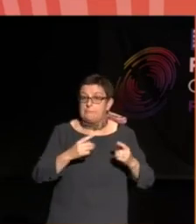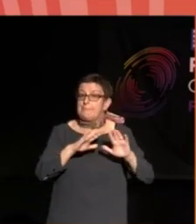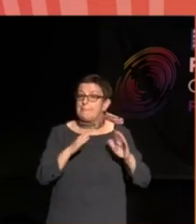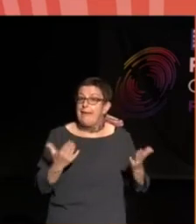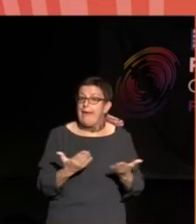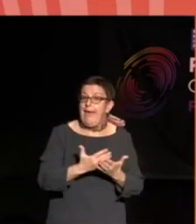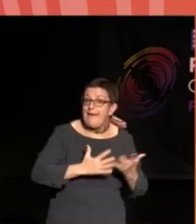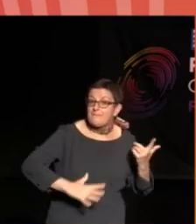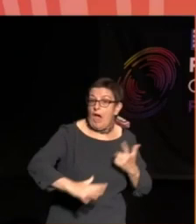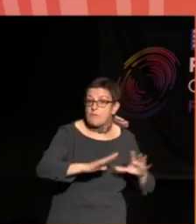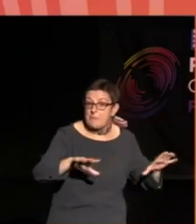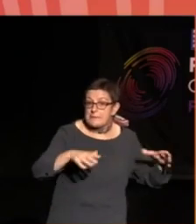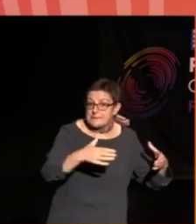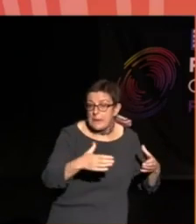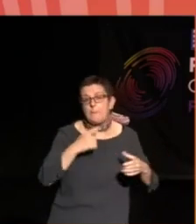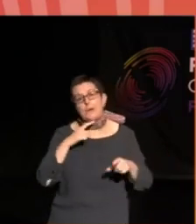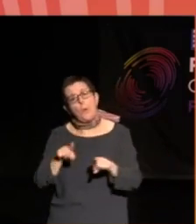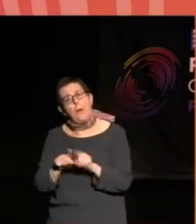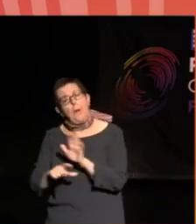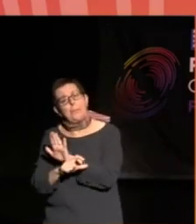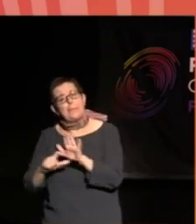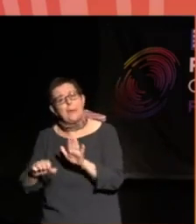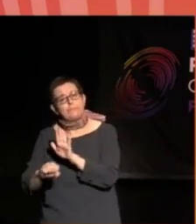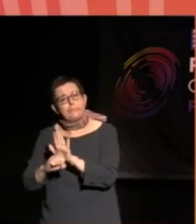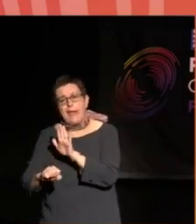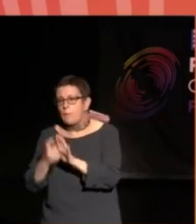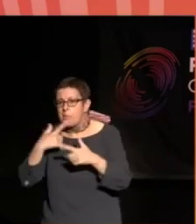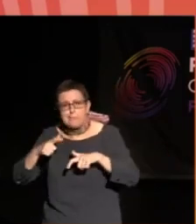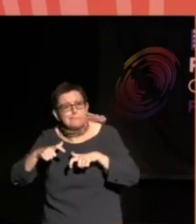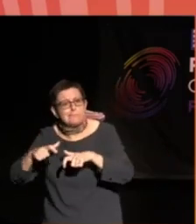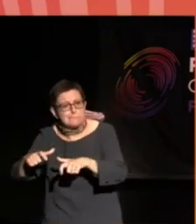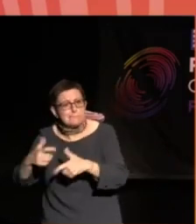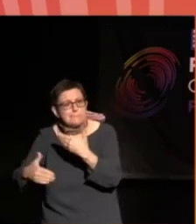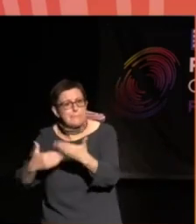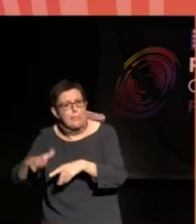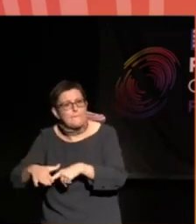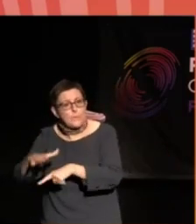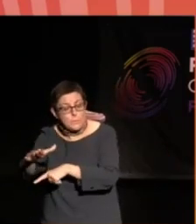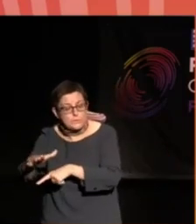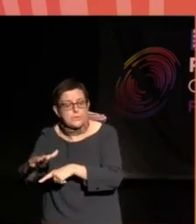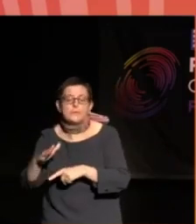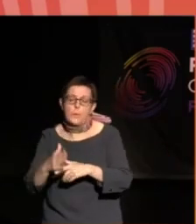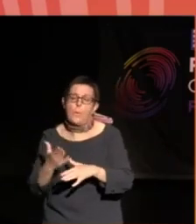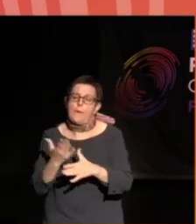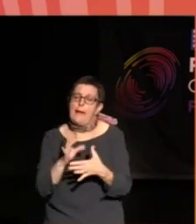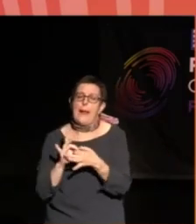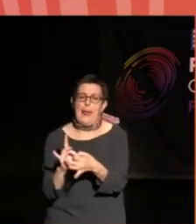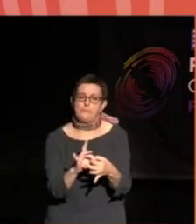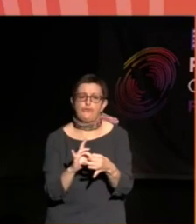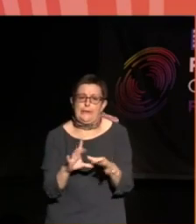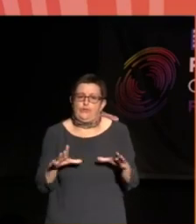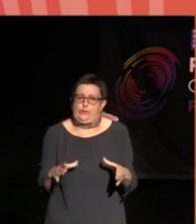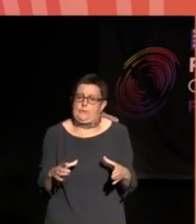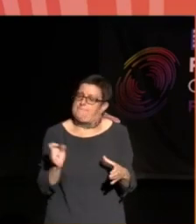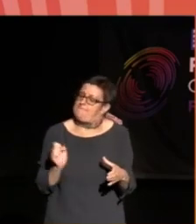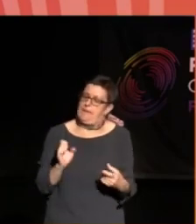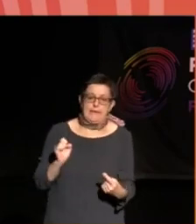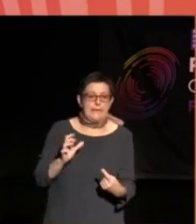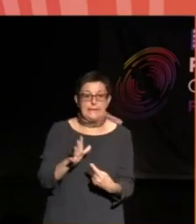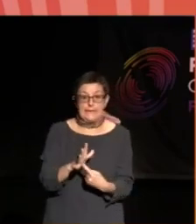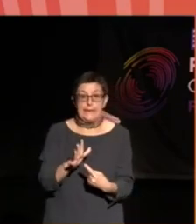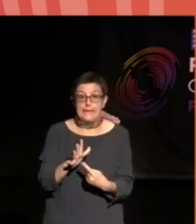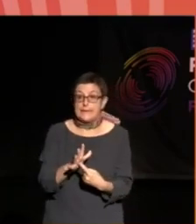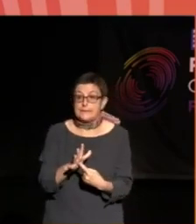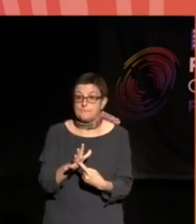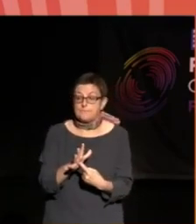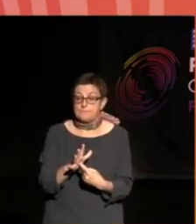brands as well, because they're future-proofing themselves, essentially, which is really what we want to see. So, yes, collaboration has absolutely been key, and